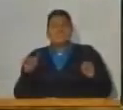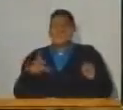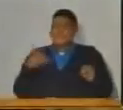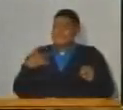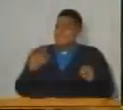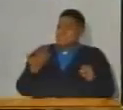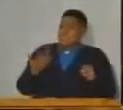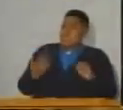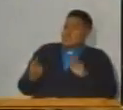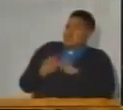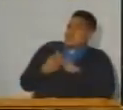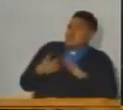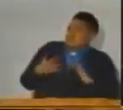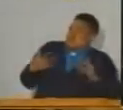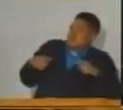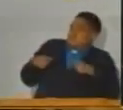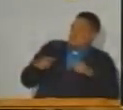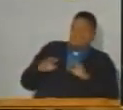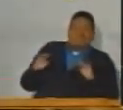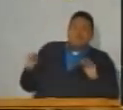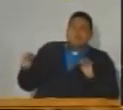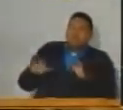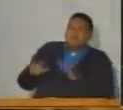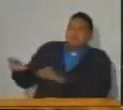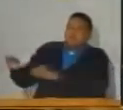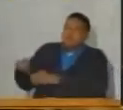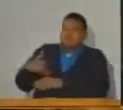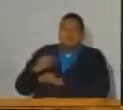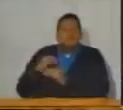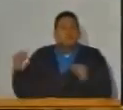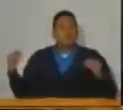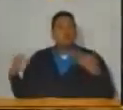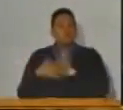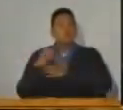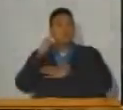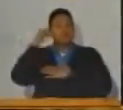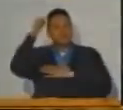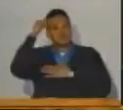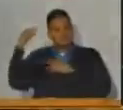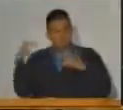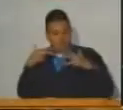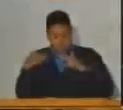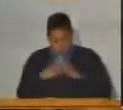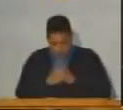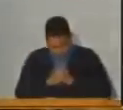environment free of all forms of gender-based violence.